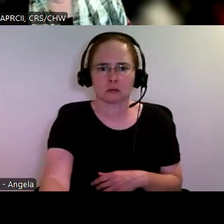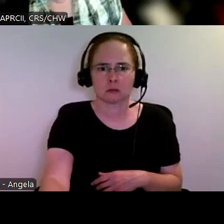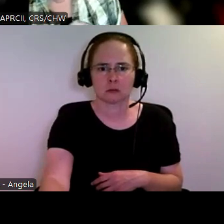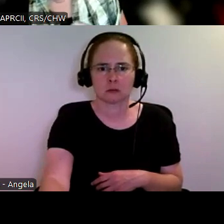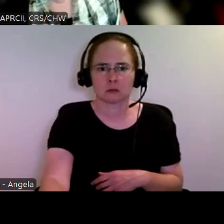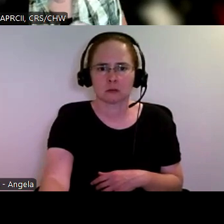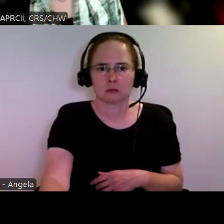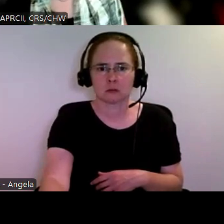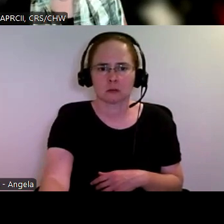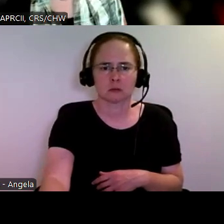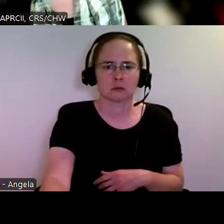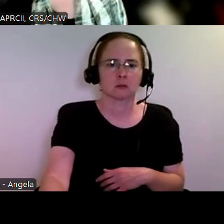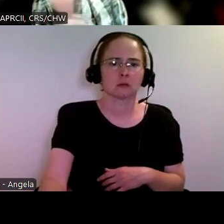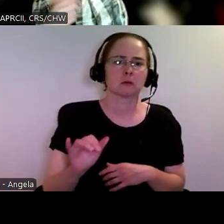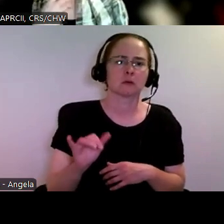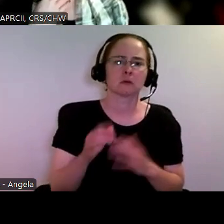I want to make sure to